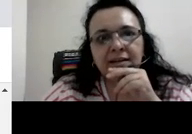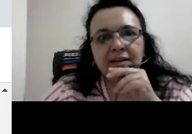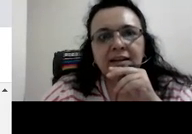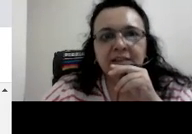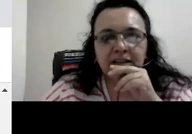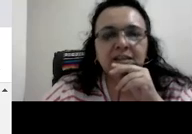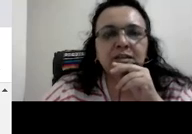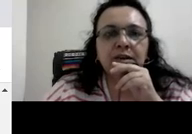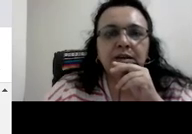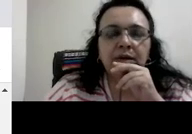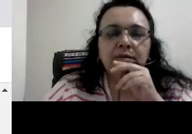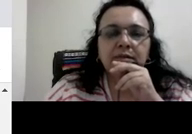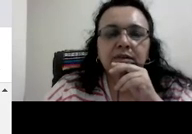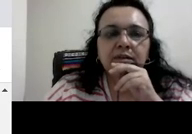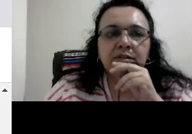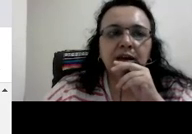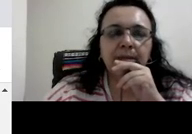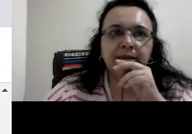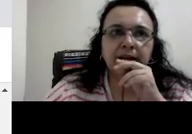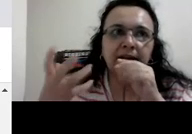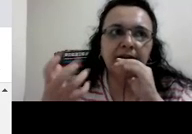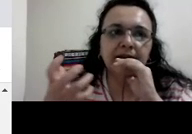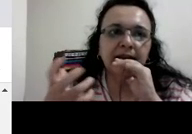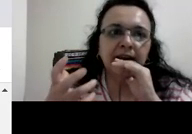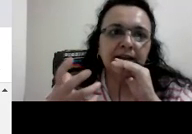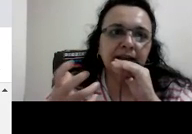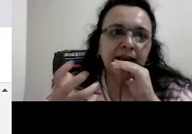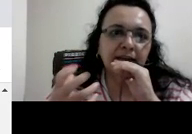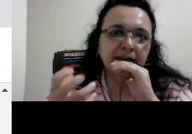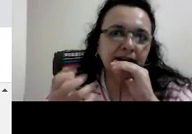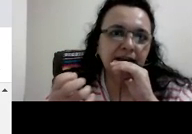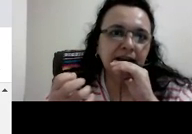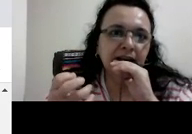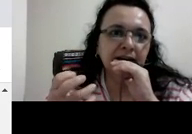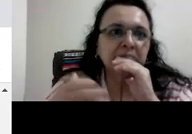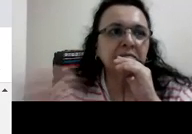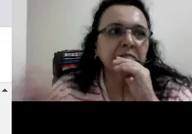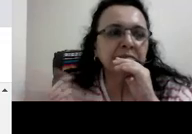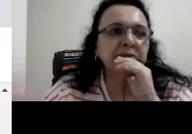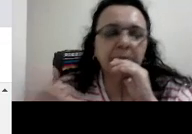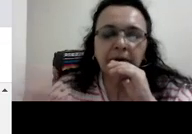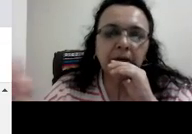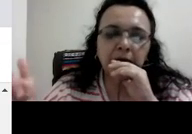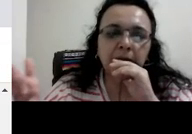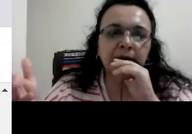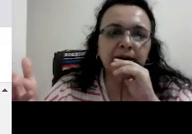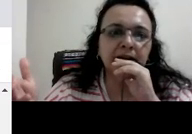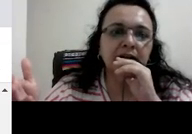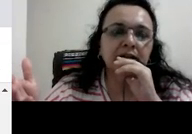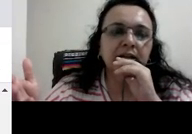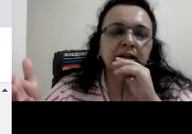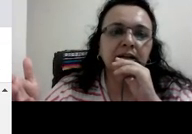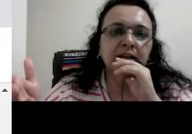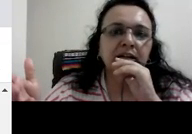but it's easy to get around. O sea, a pesar de que las calles están llenas, se puede uno